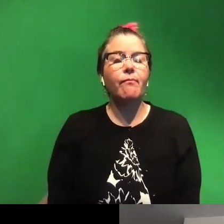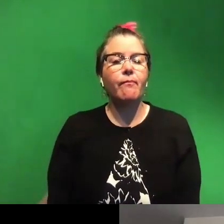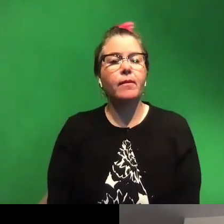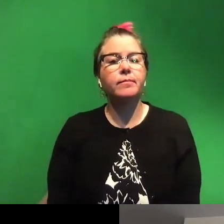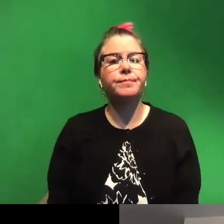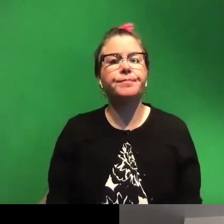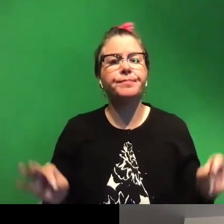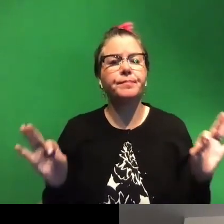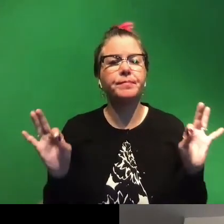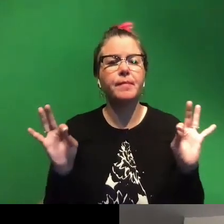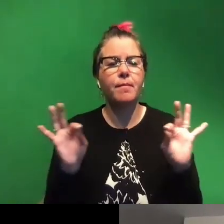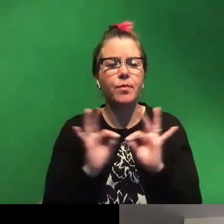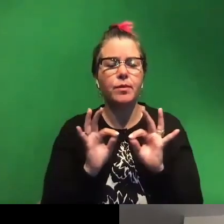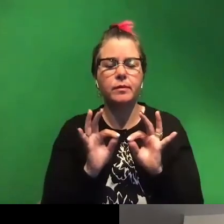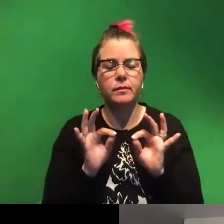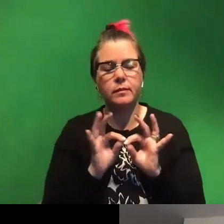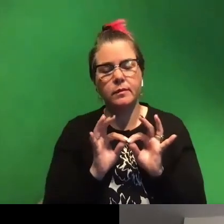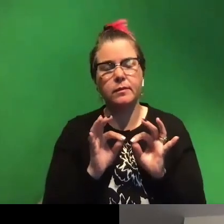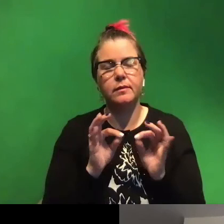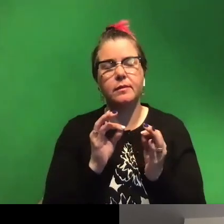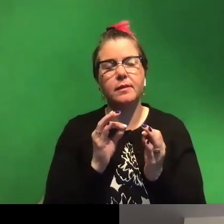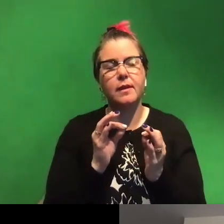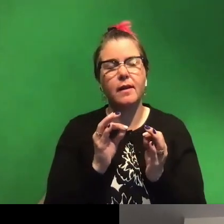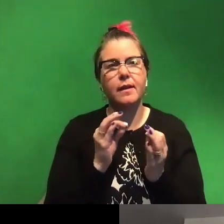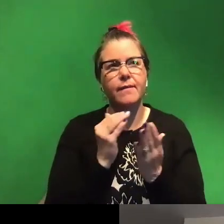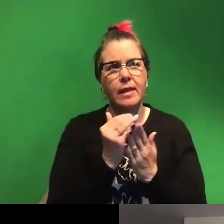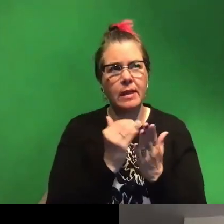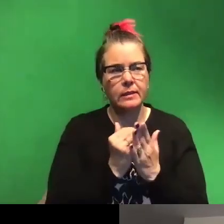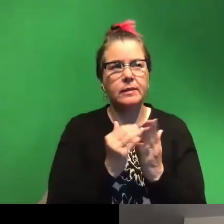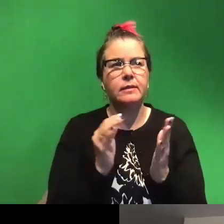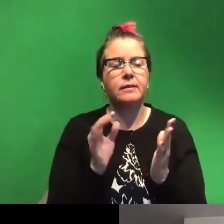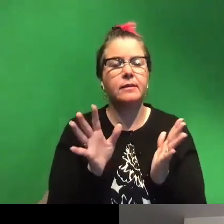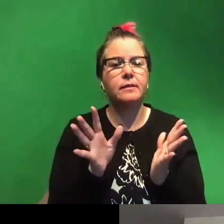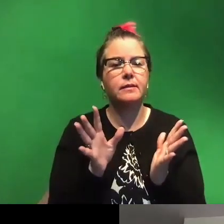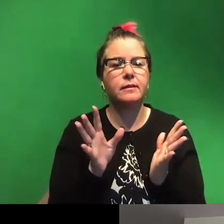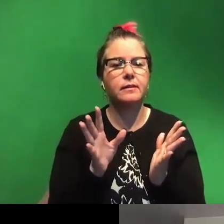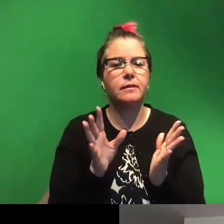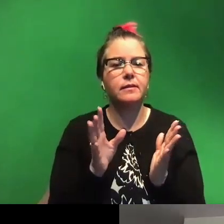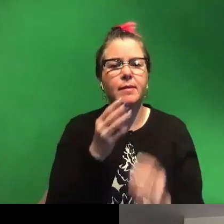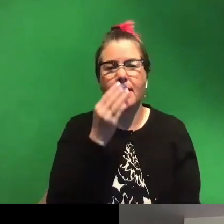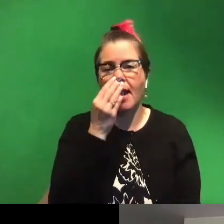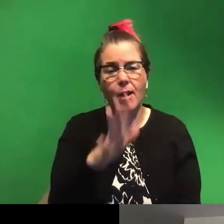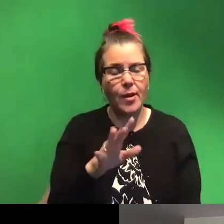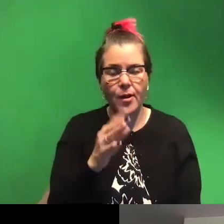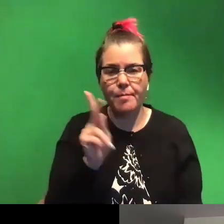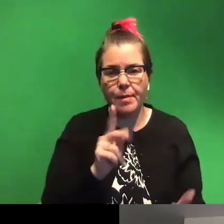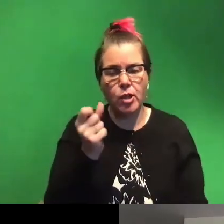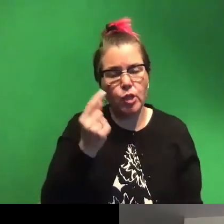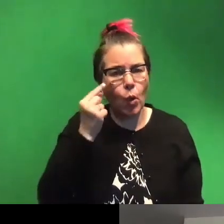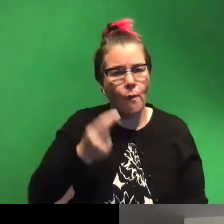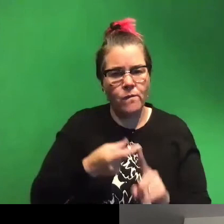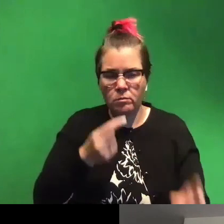not, the lesson is like, okay, I don't really care if people understand where golds come from,